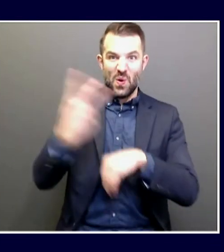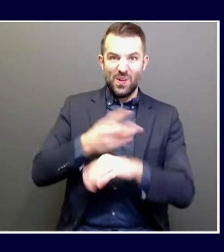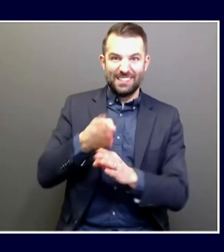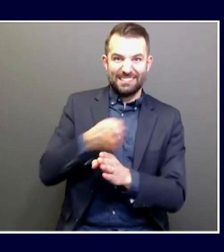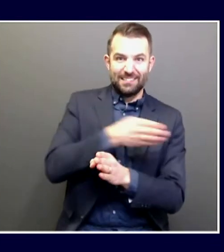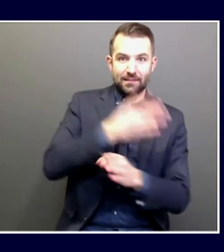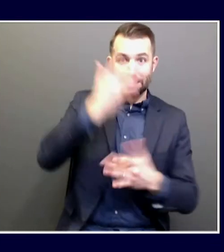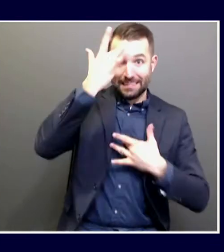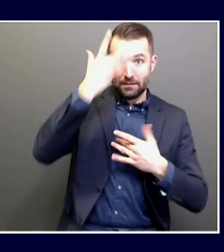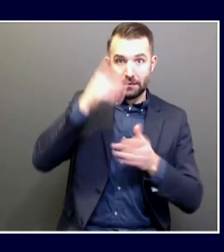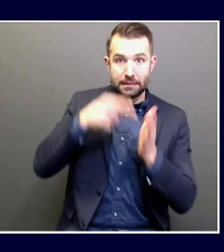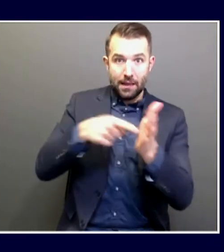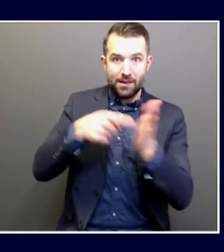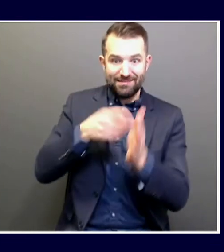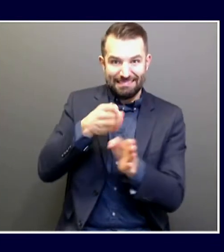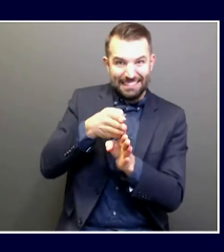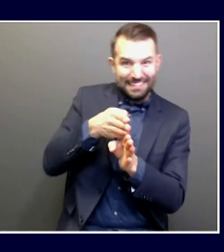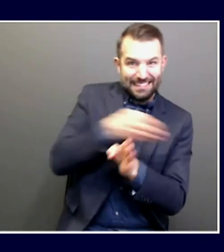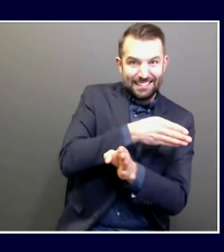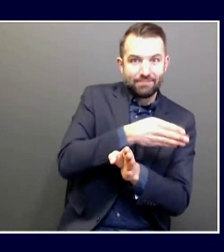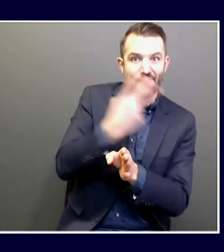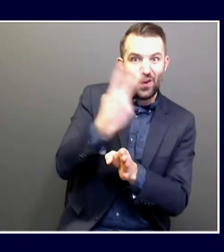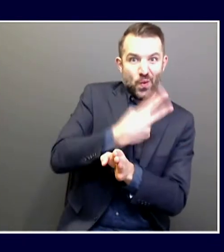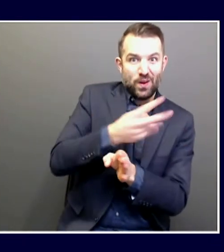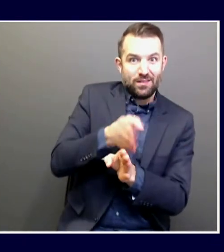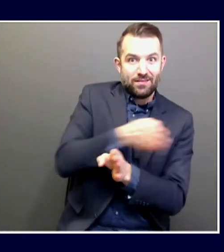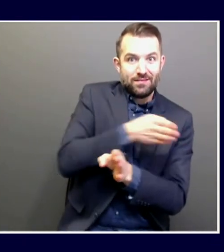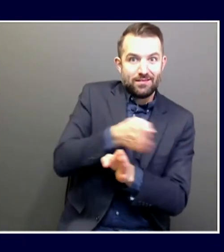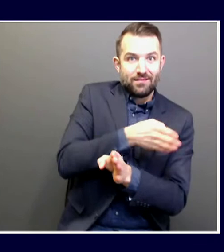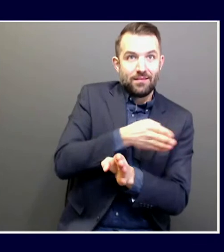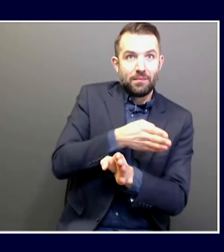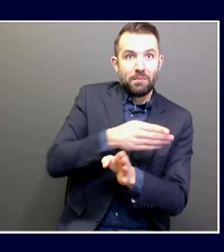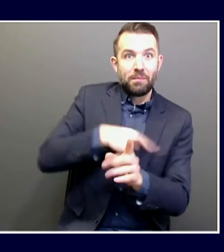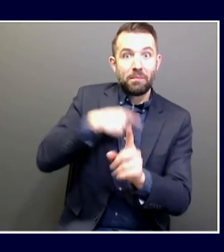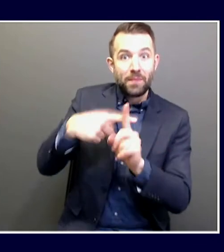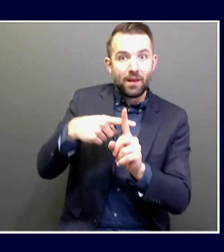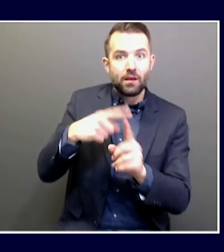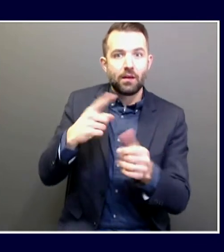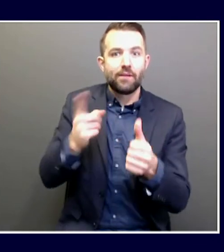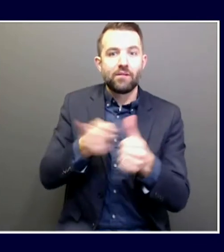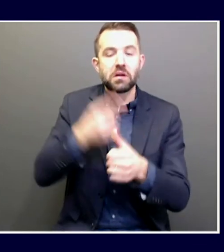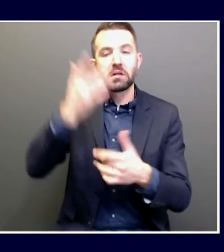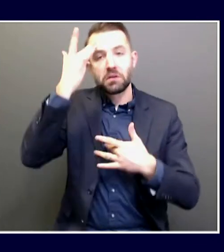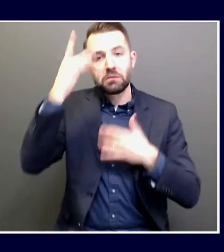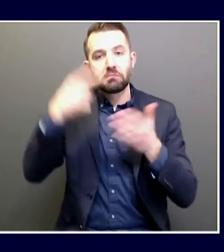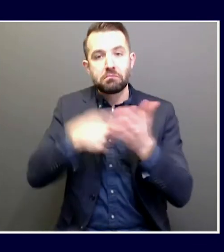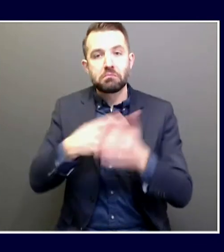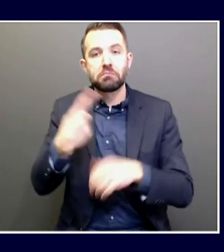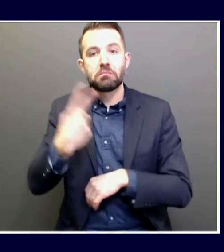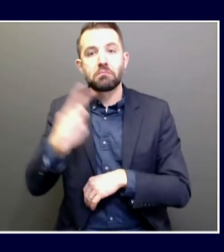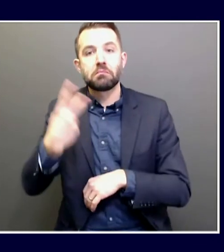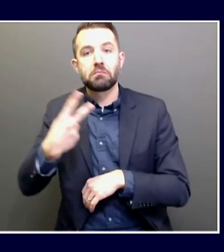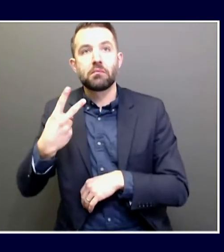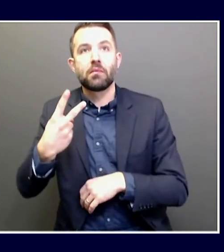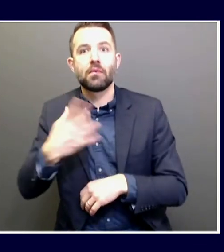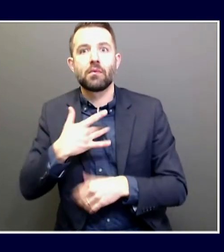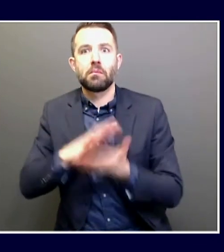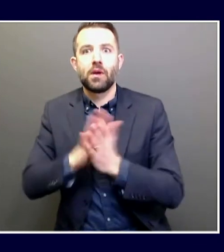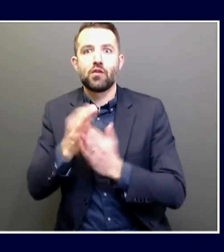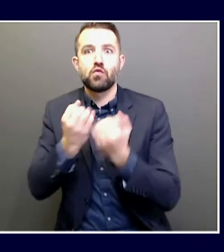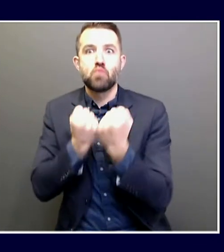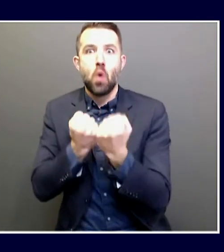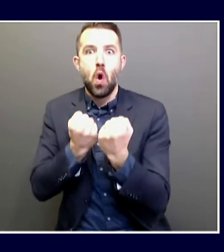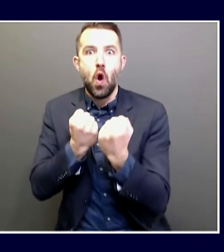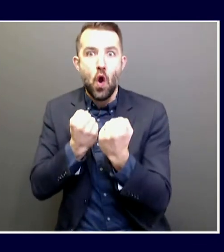say, COVID is a front-loaded virus from a transmission perspective, and Omicron even more so than